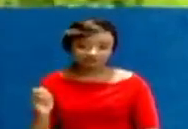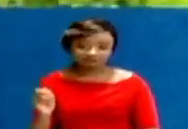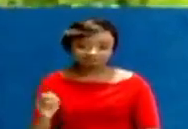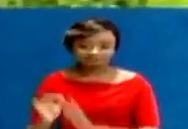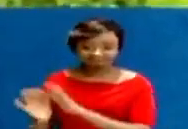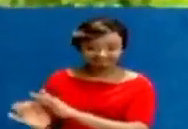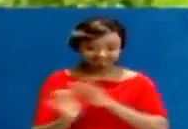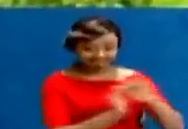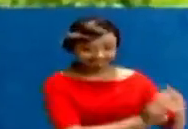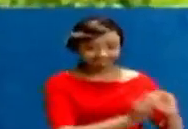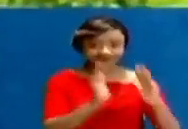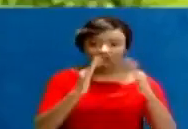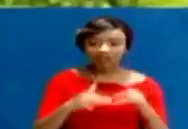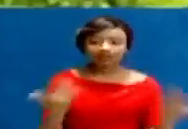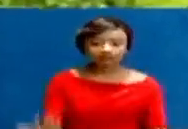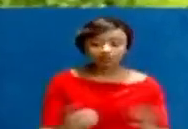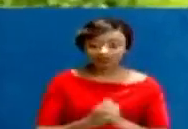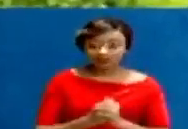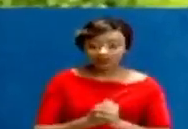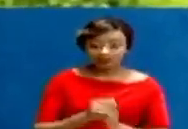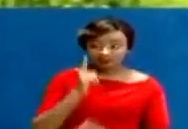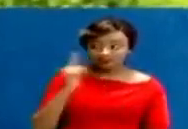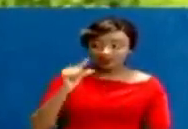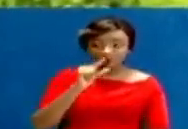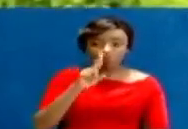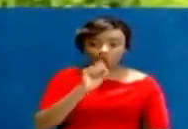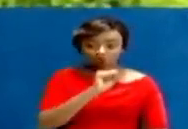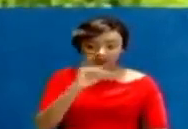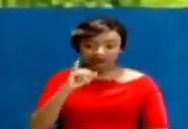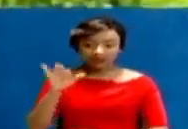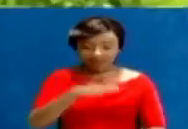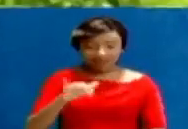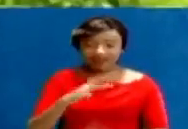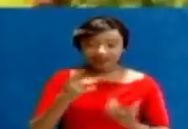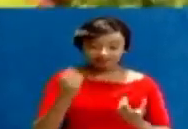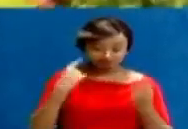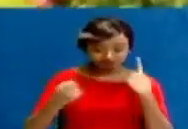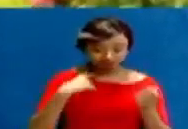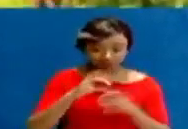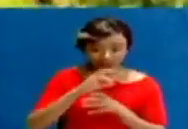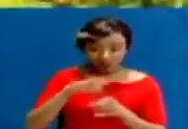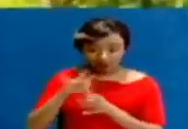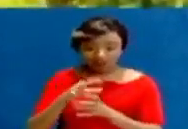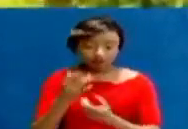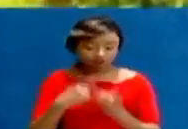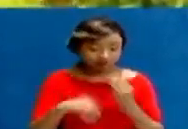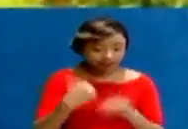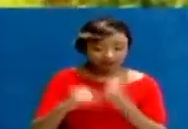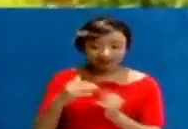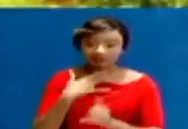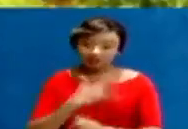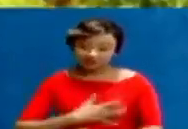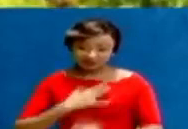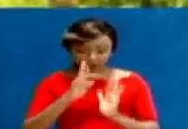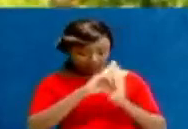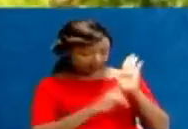your food? Elsewhere, Gusii Region tea farmers now want Agriculture Cabinet Secretary Peter Munya to reconstitute